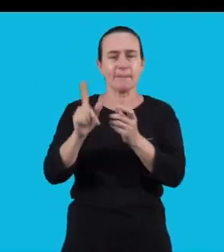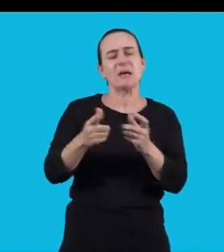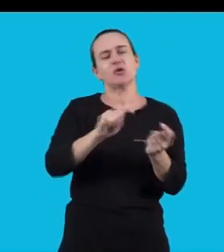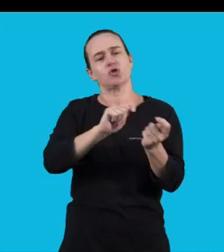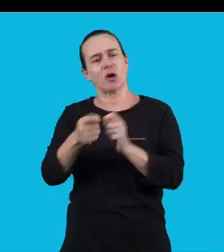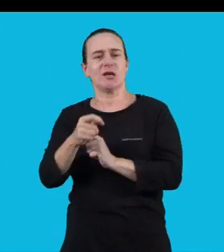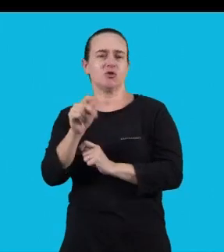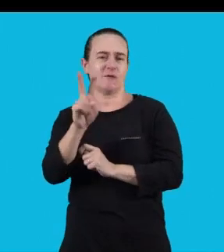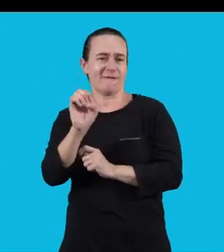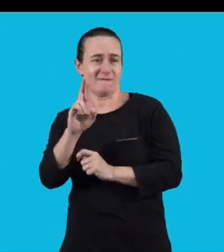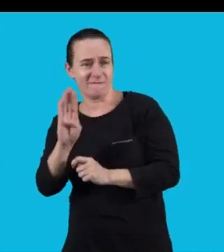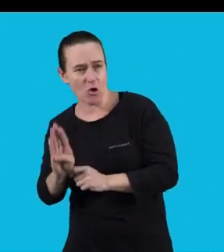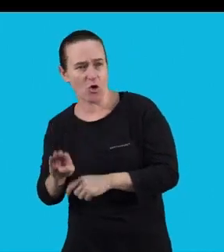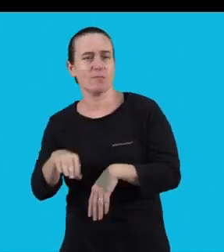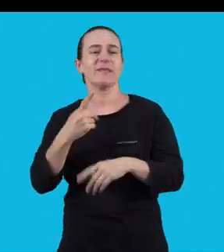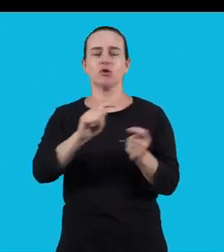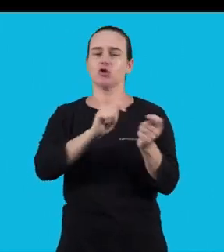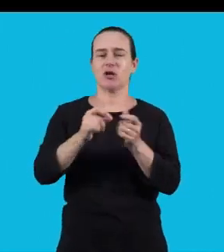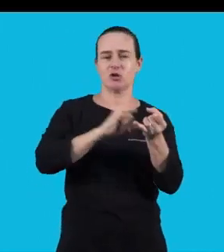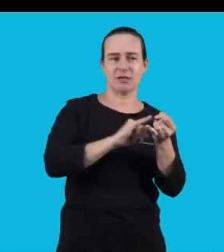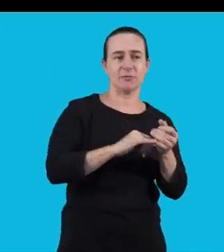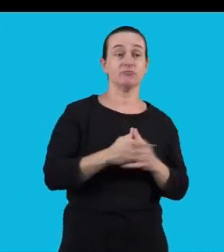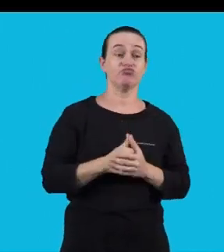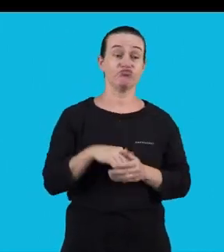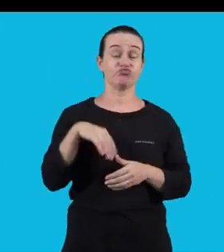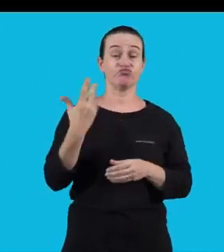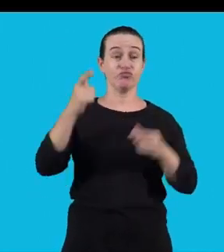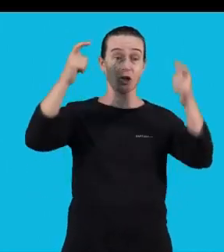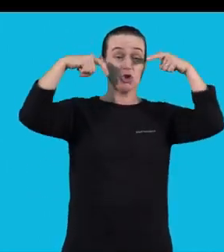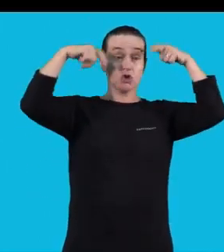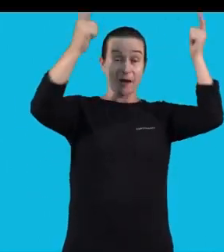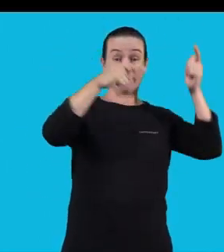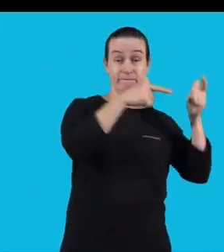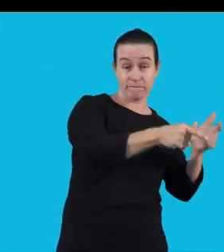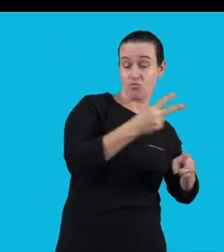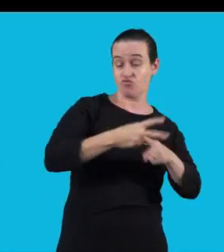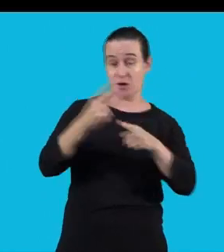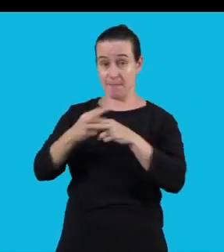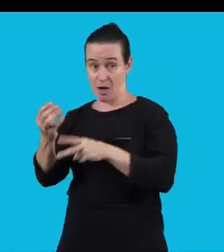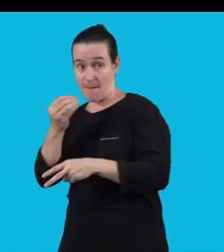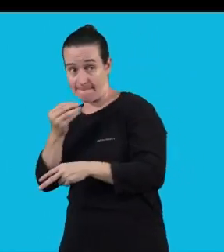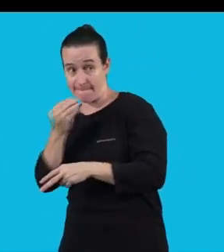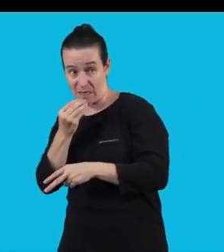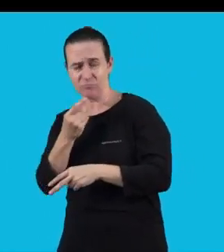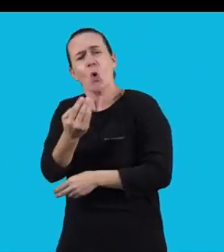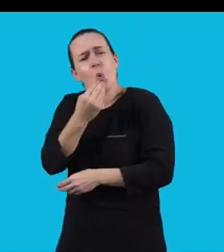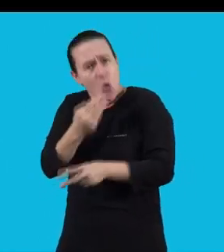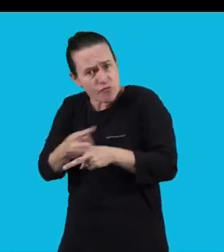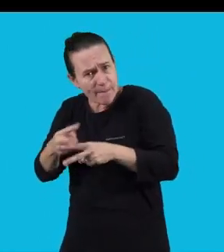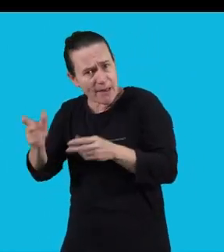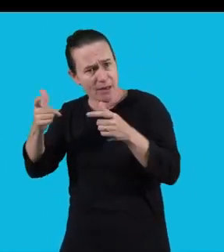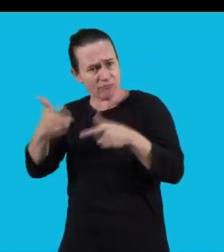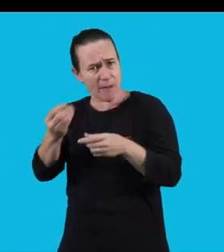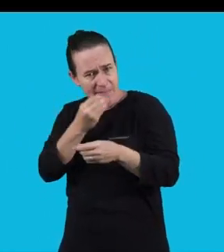pronouns if needed. For example, the chef prepared the meal. Prepared is the verb. Who prepares? The chef. He's